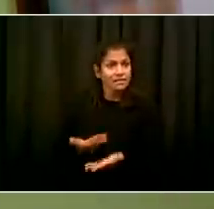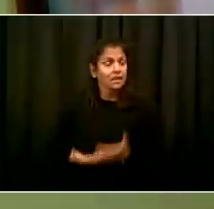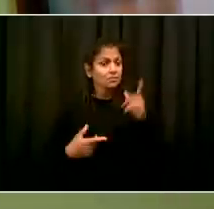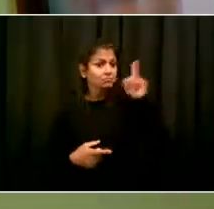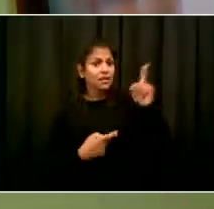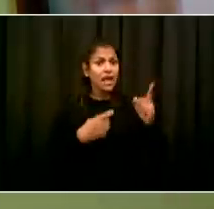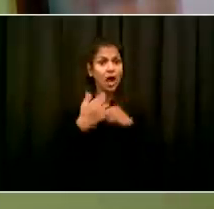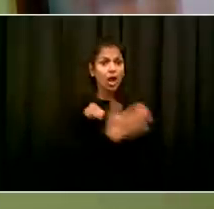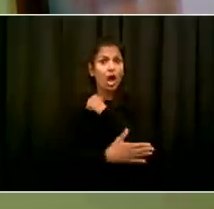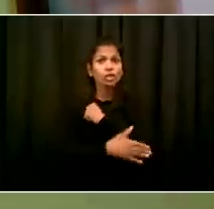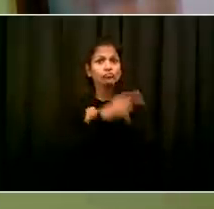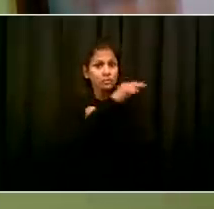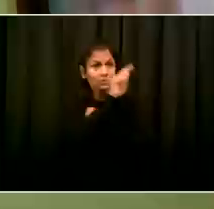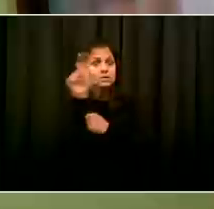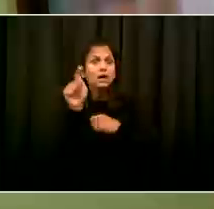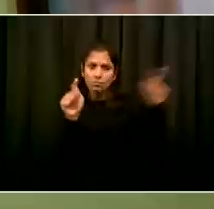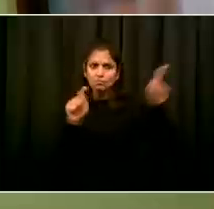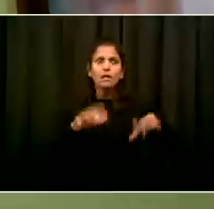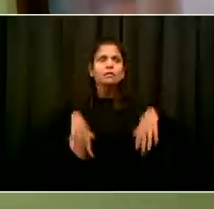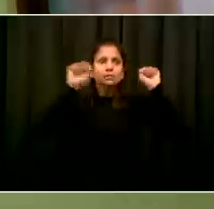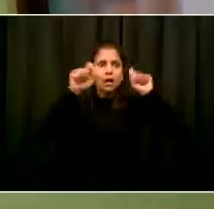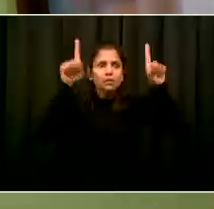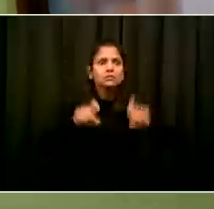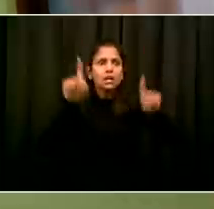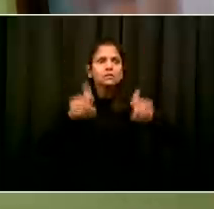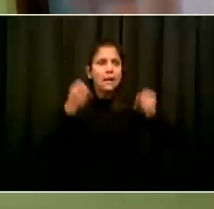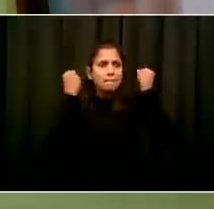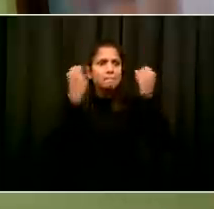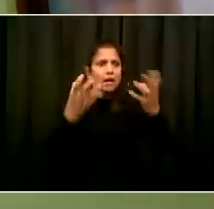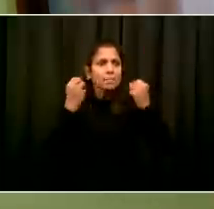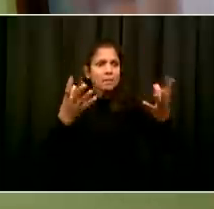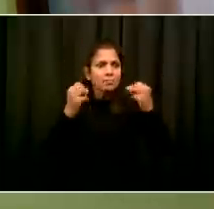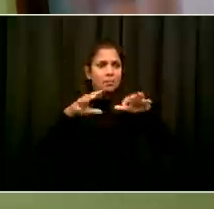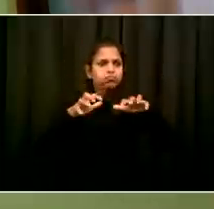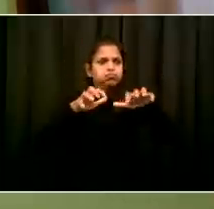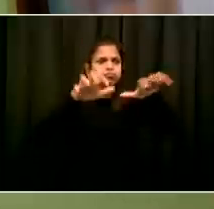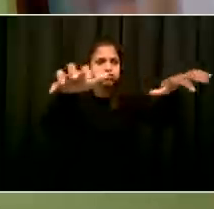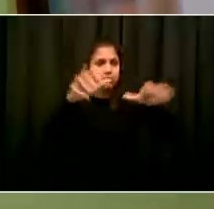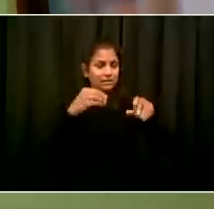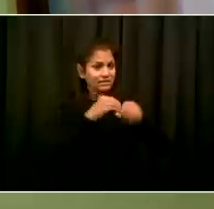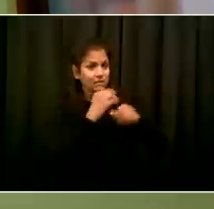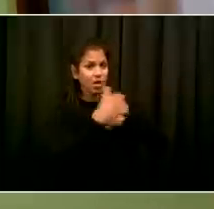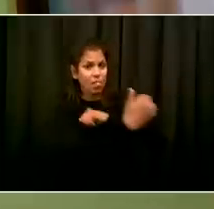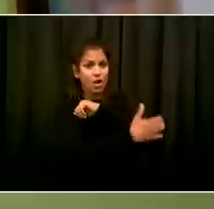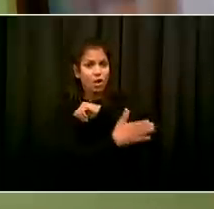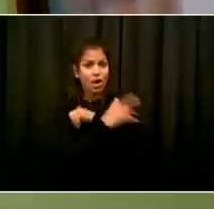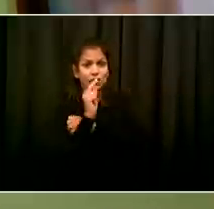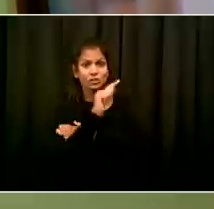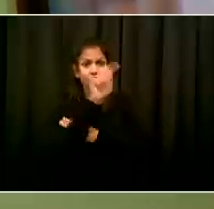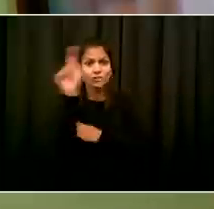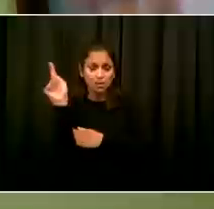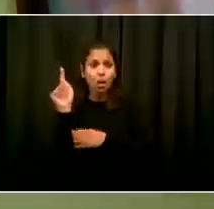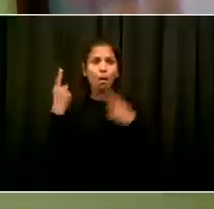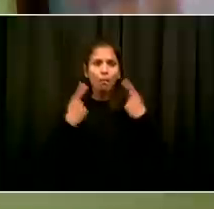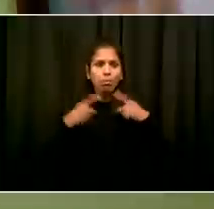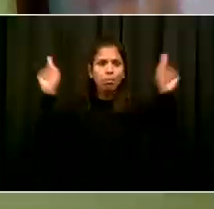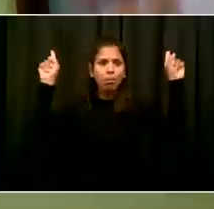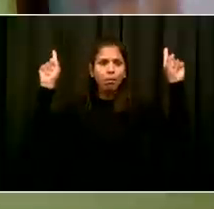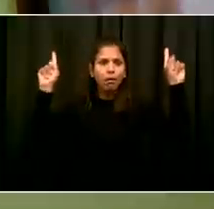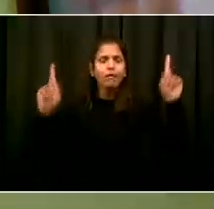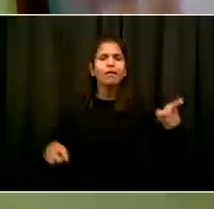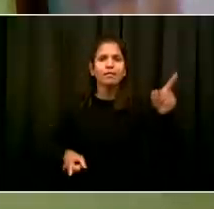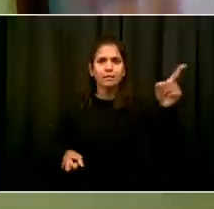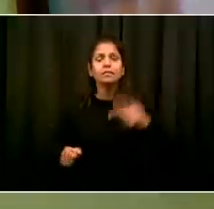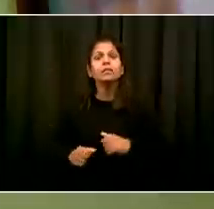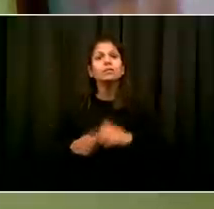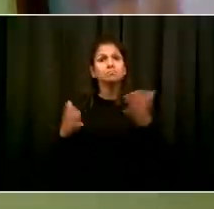what we're instituting is a medical monitoring program because it's going to help us understand how much undiagnosed infection is there and are